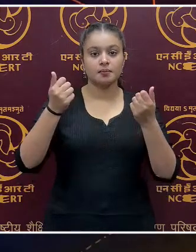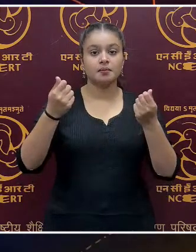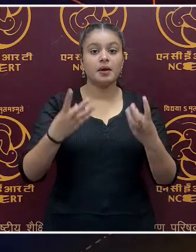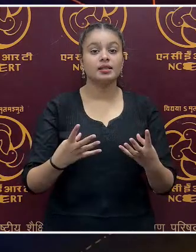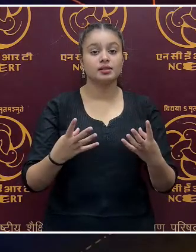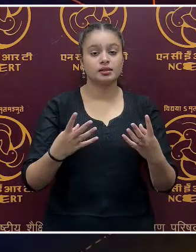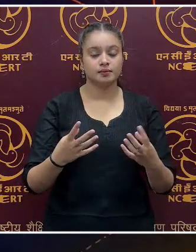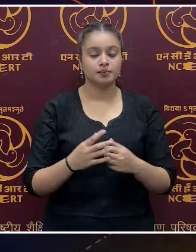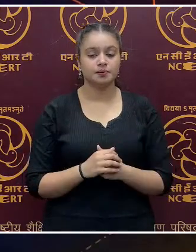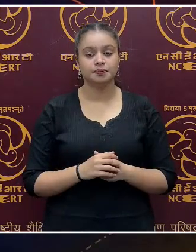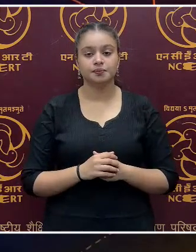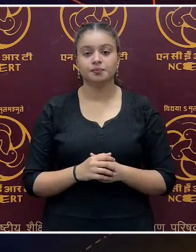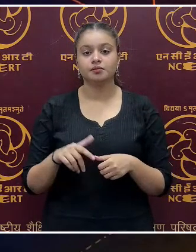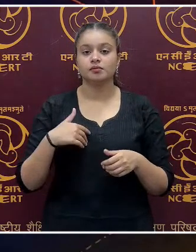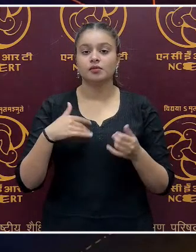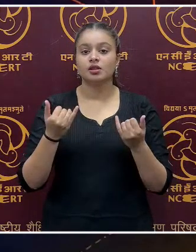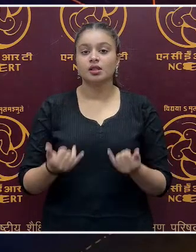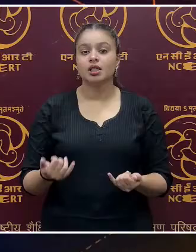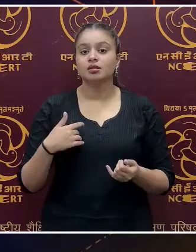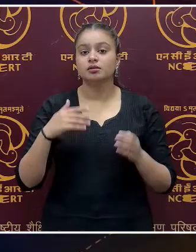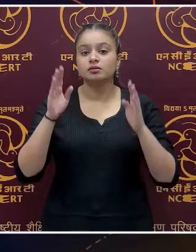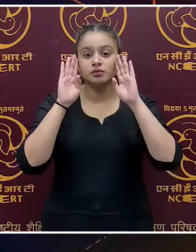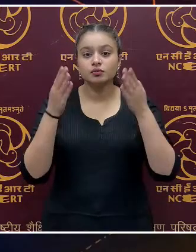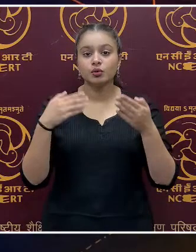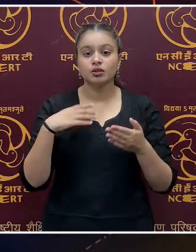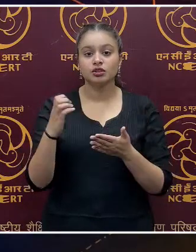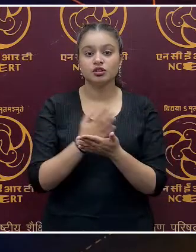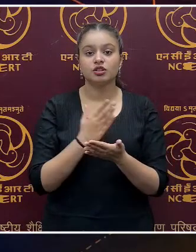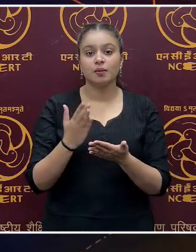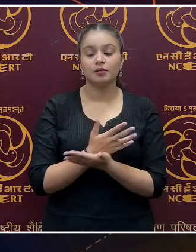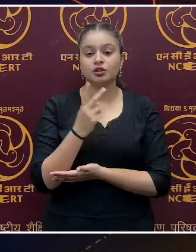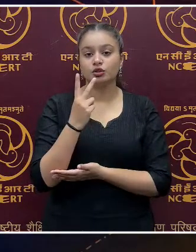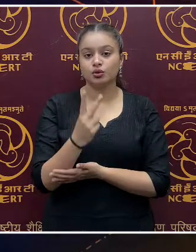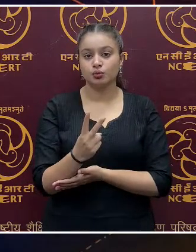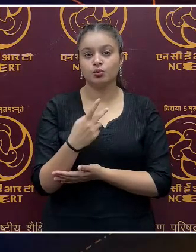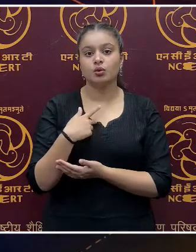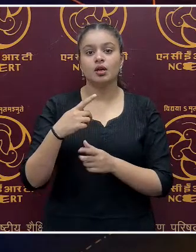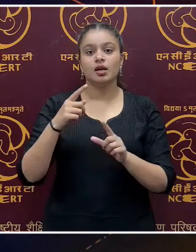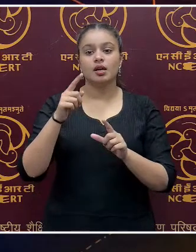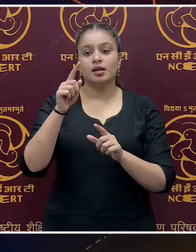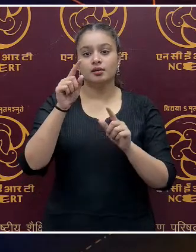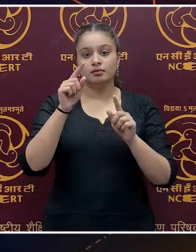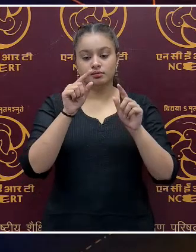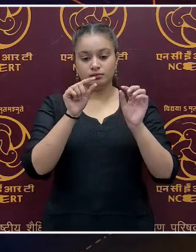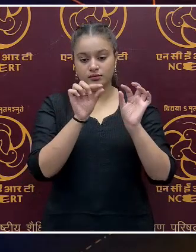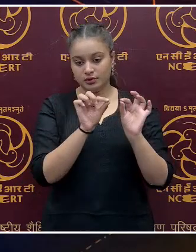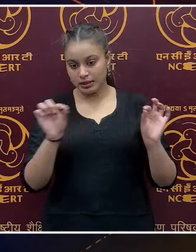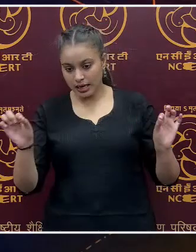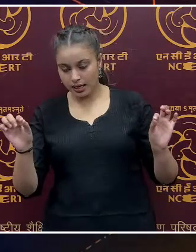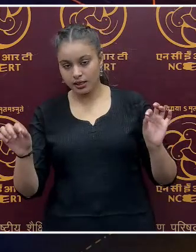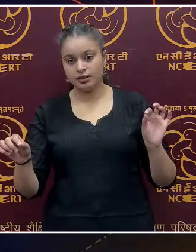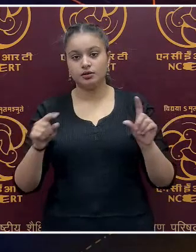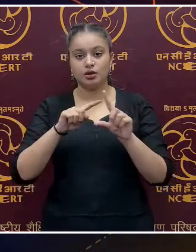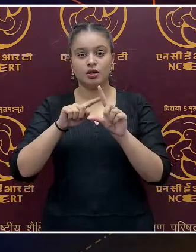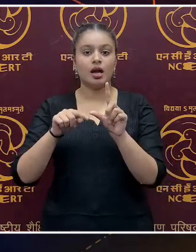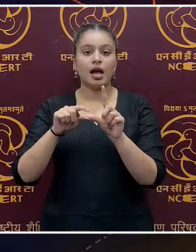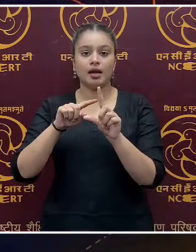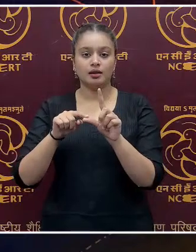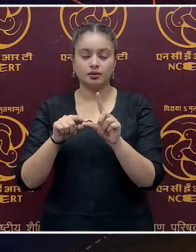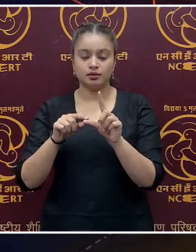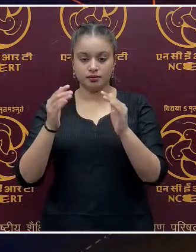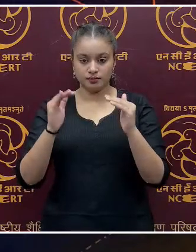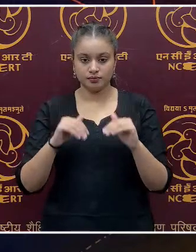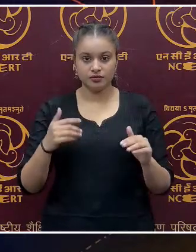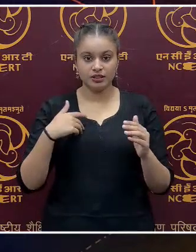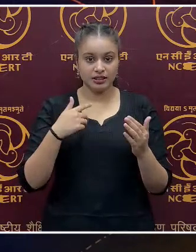and now we are focusing the chapter 2 lines and angles. Okay. Now I will show the QR code, how to scan and how